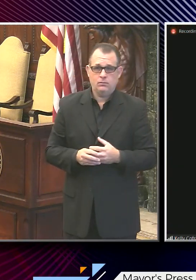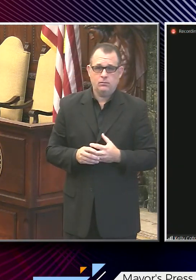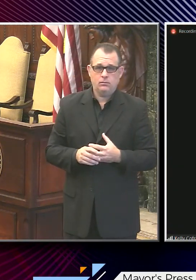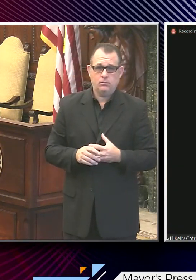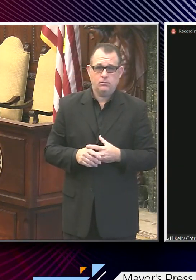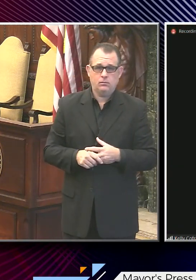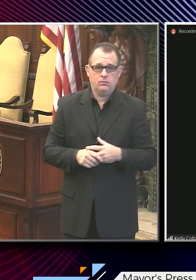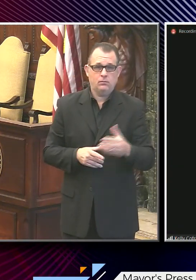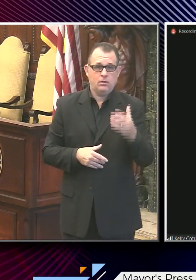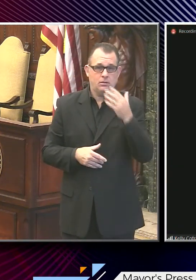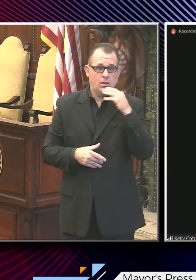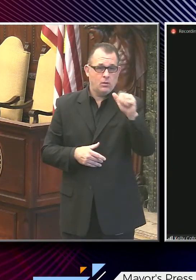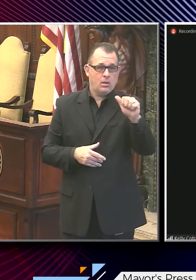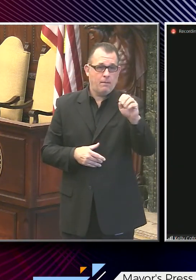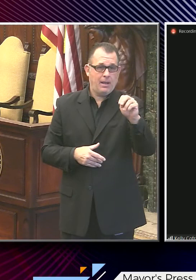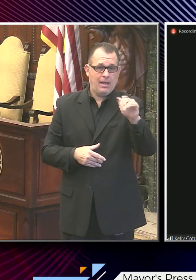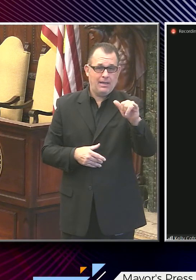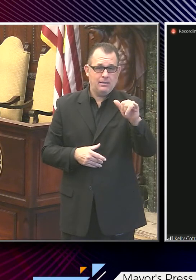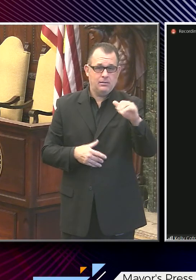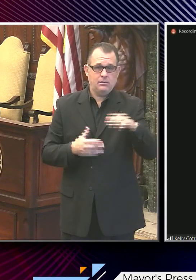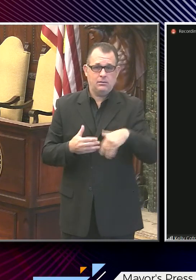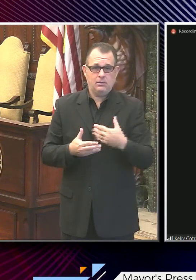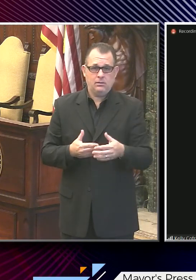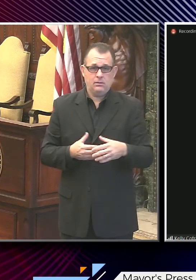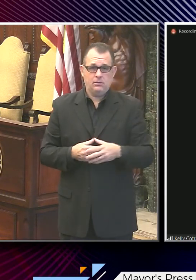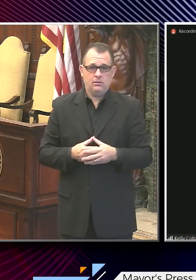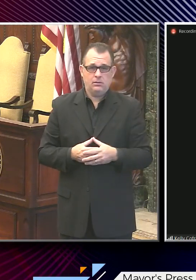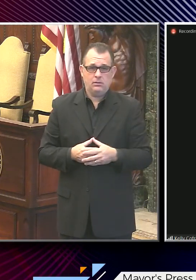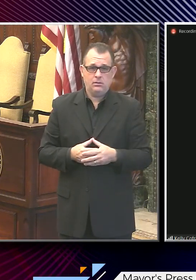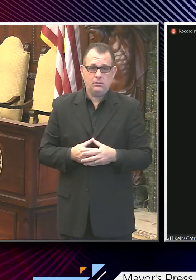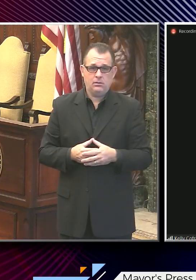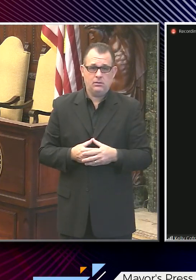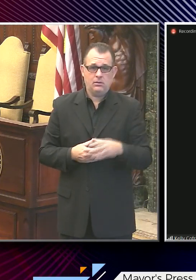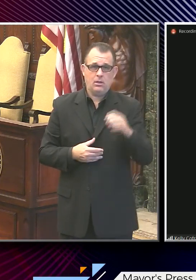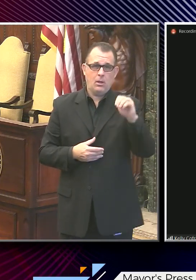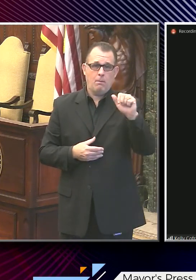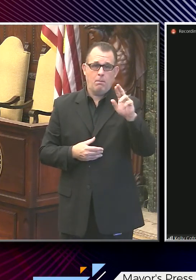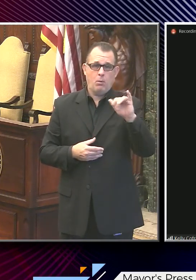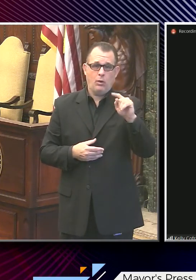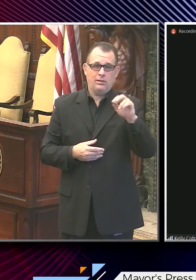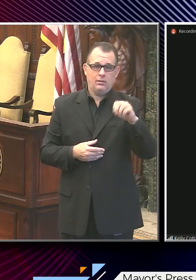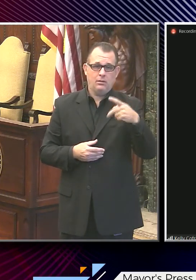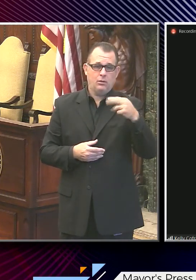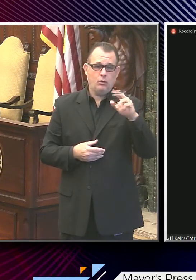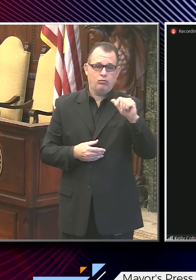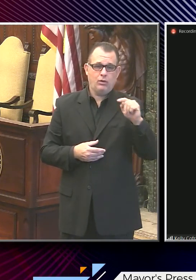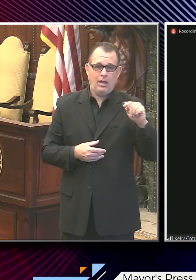Thanks, Manny. We're going to go now to Martin Pratt of Philly or Black News.